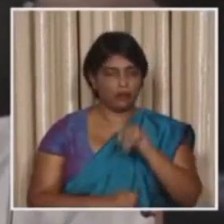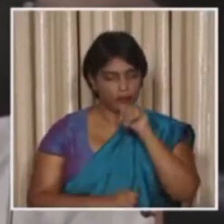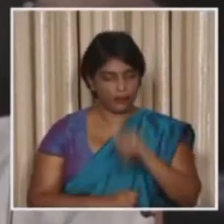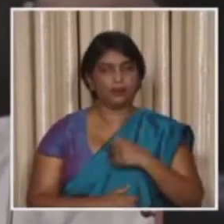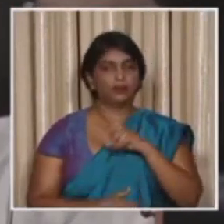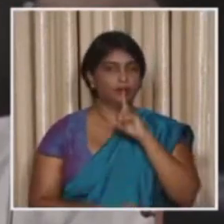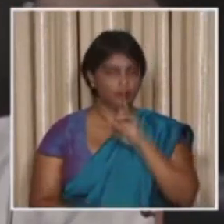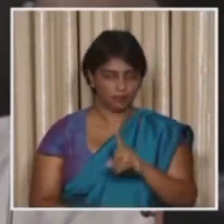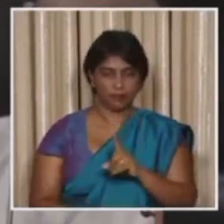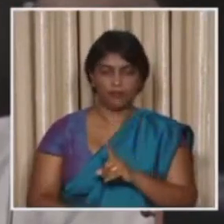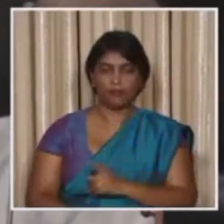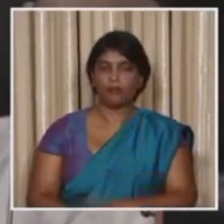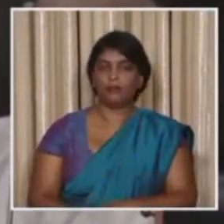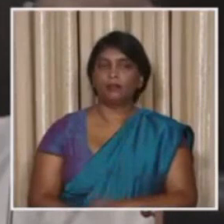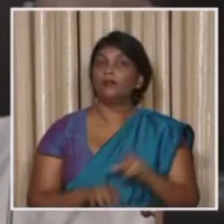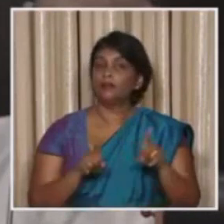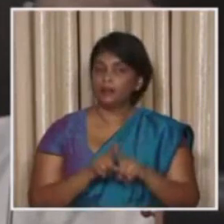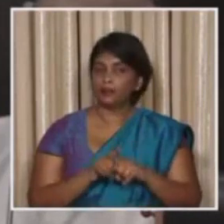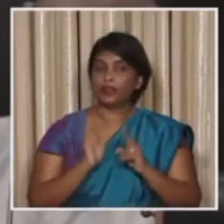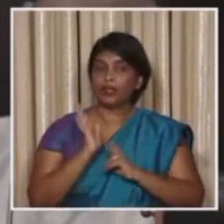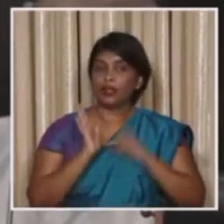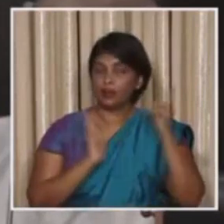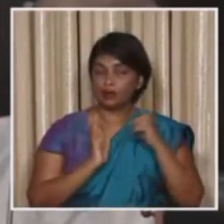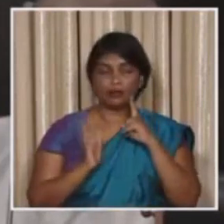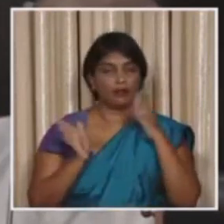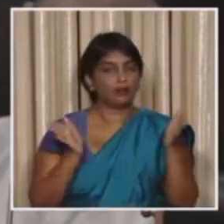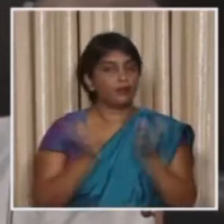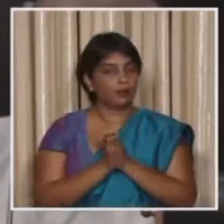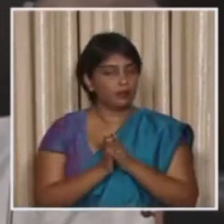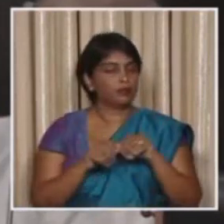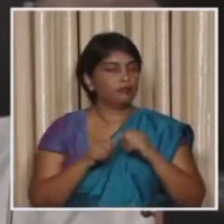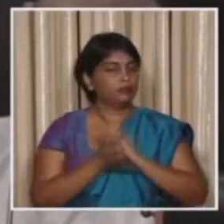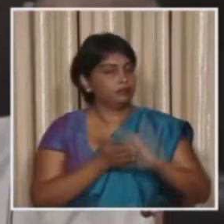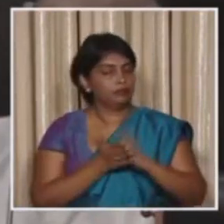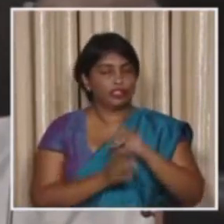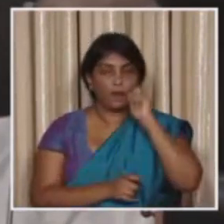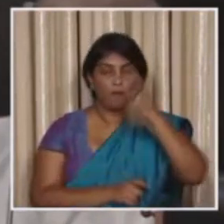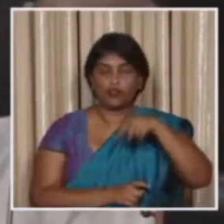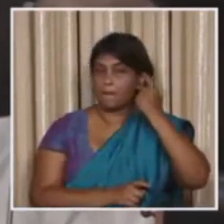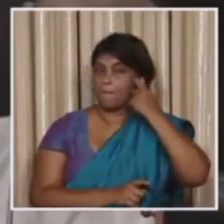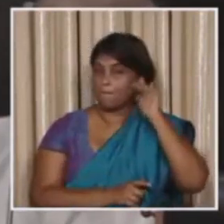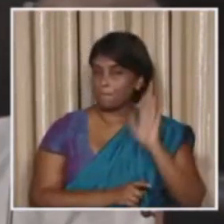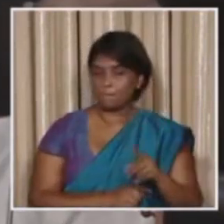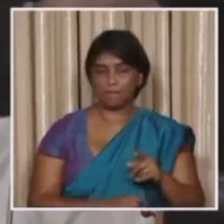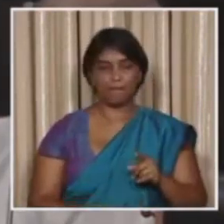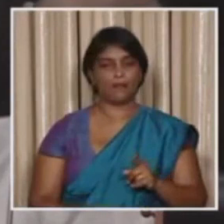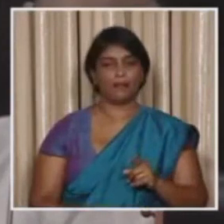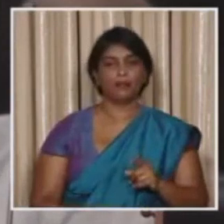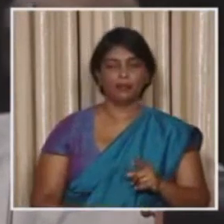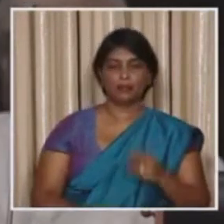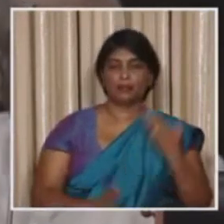for national reconciliation, considering that the interests of the people is the bedrock of our country's development.